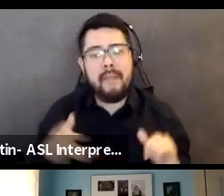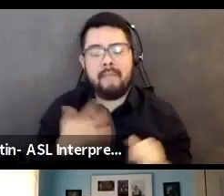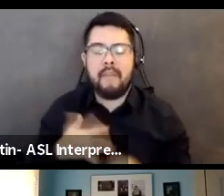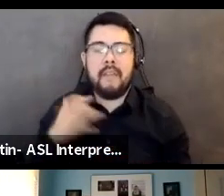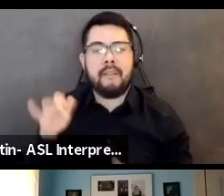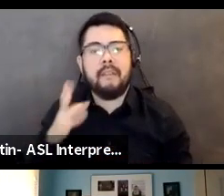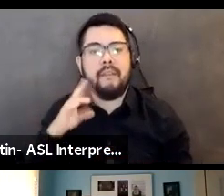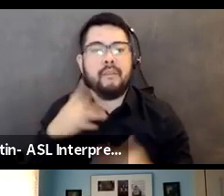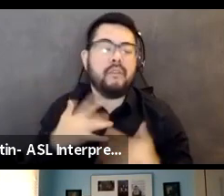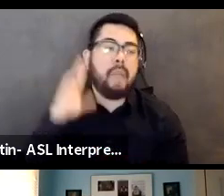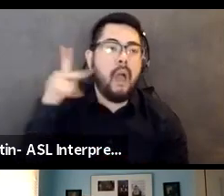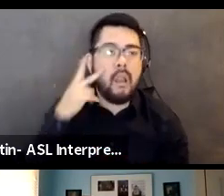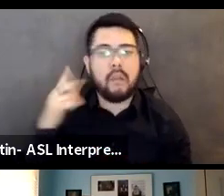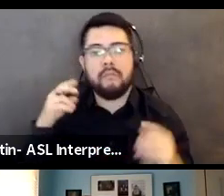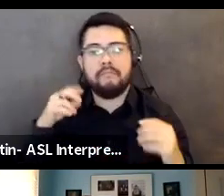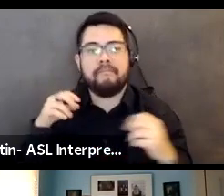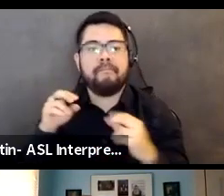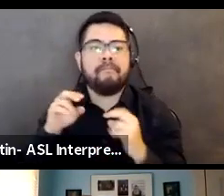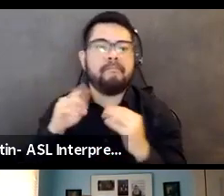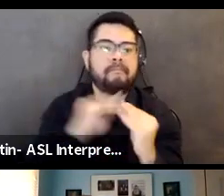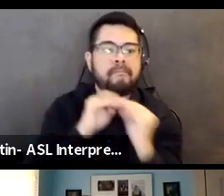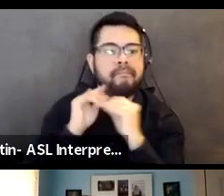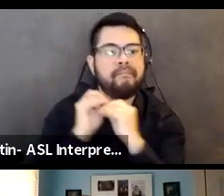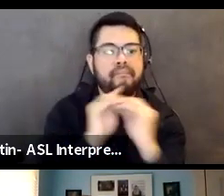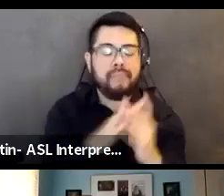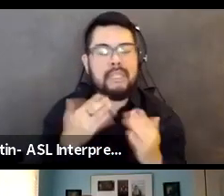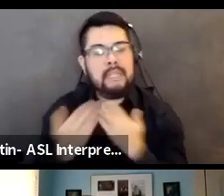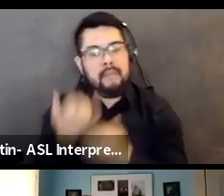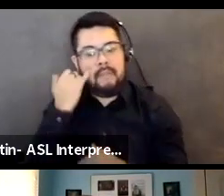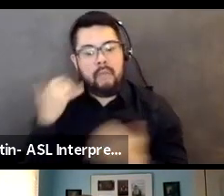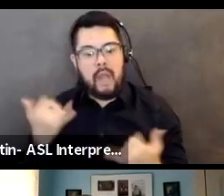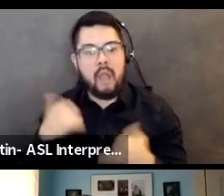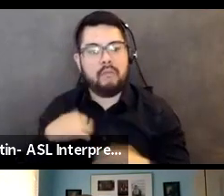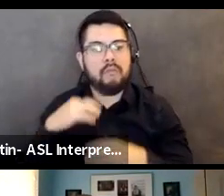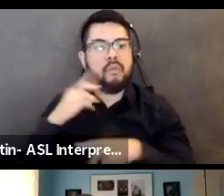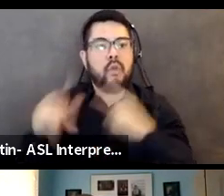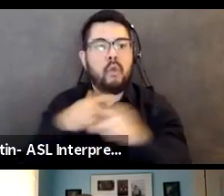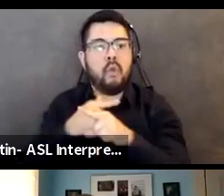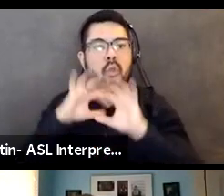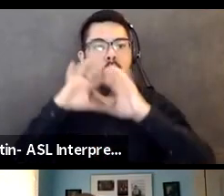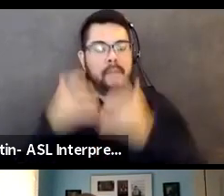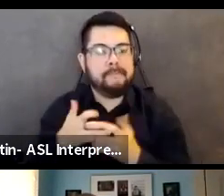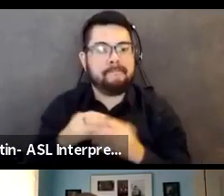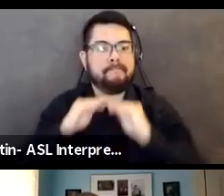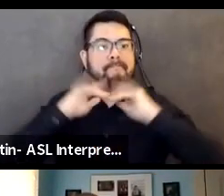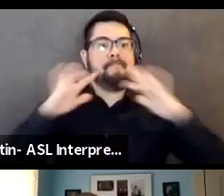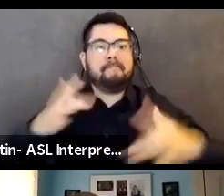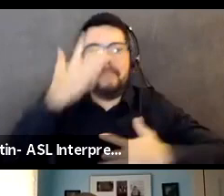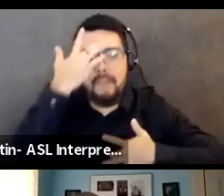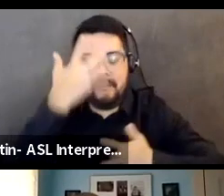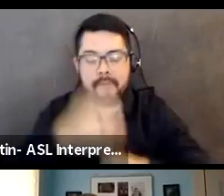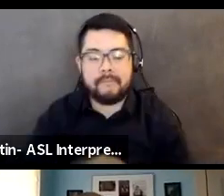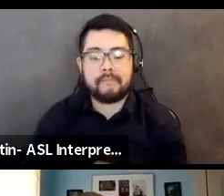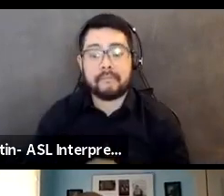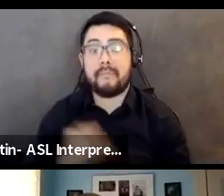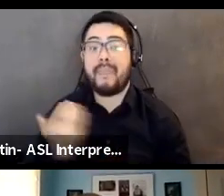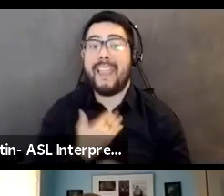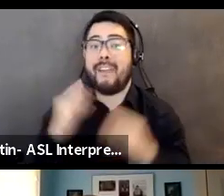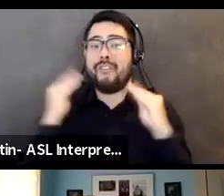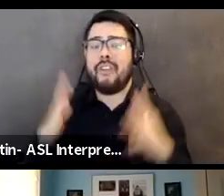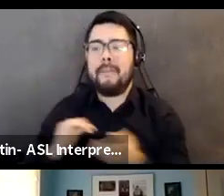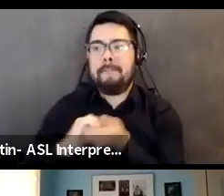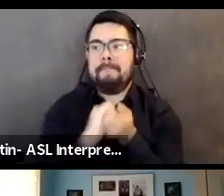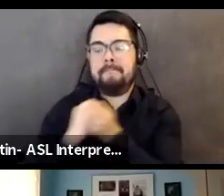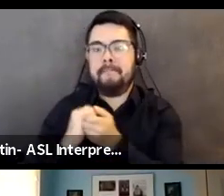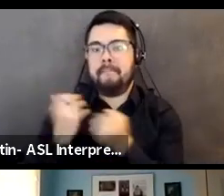politics over our kids even in a global pandemic the real ideas charter leaders have been working collaboratively collaboratively together for many